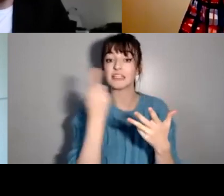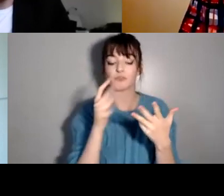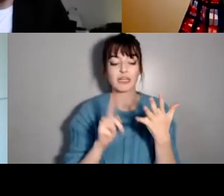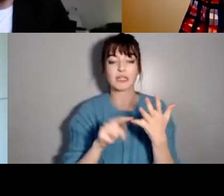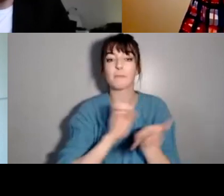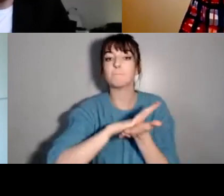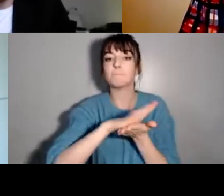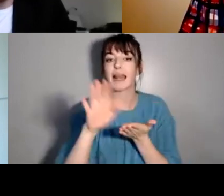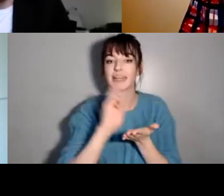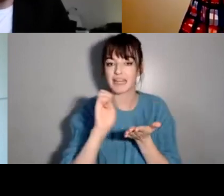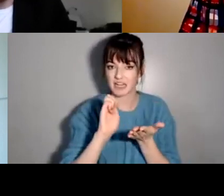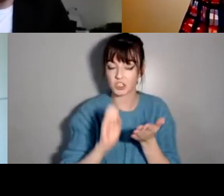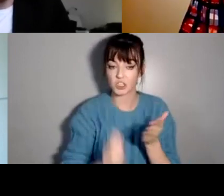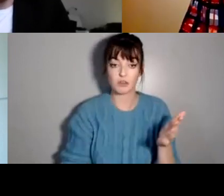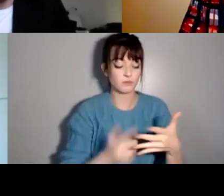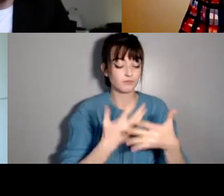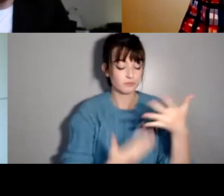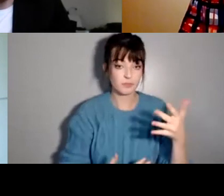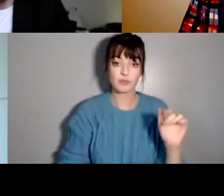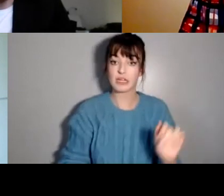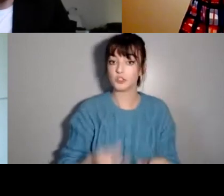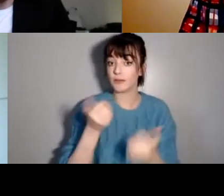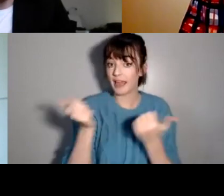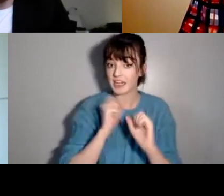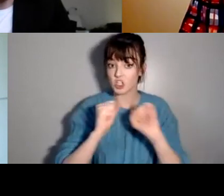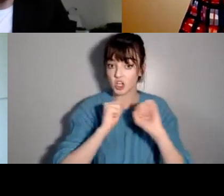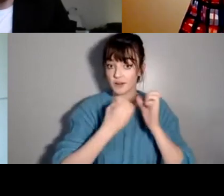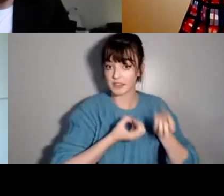version. So particularly if there's any service providers there, we'd be